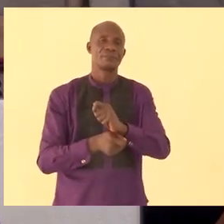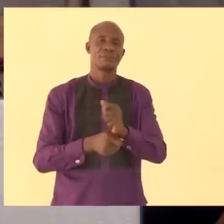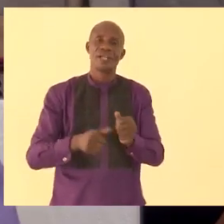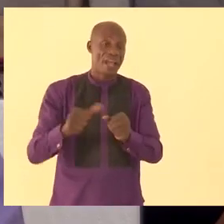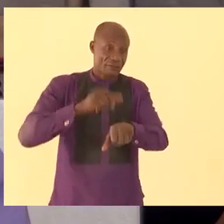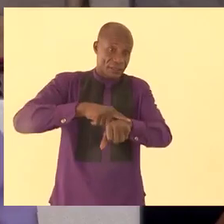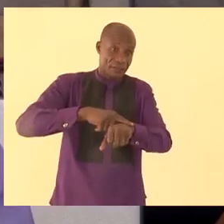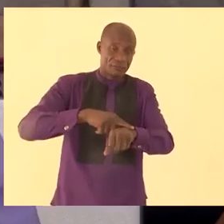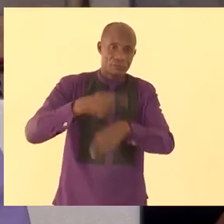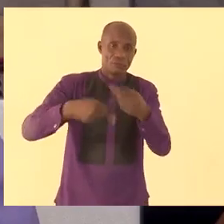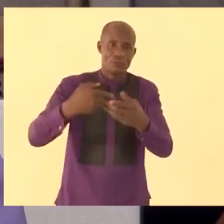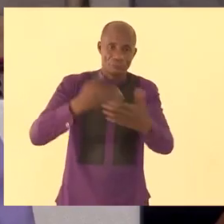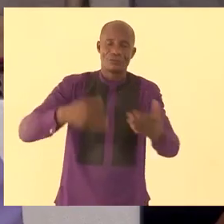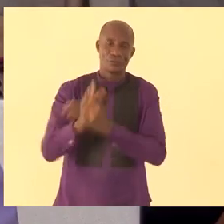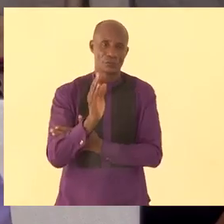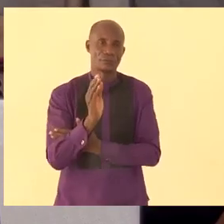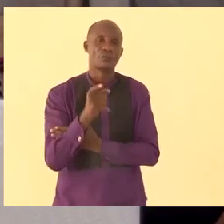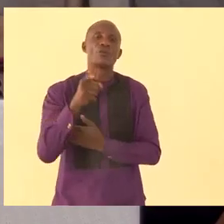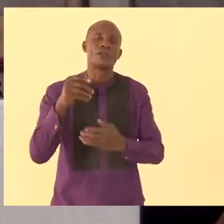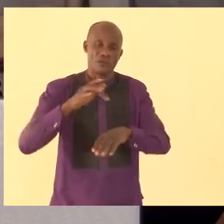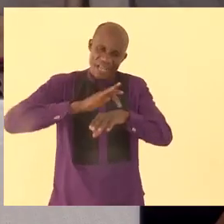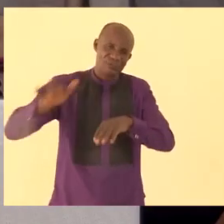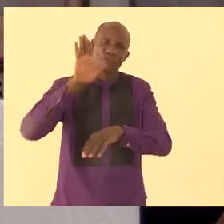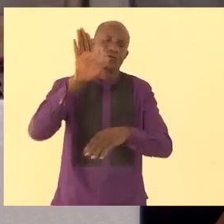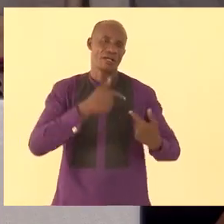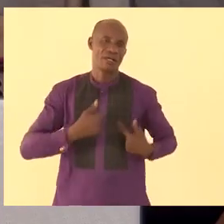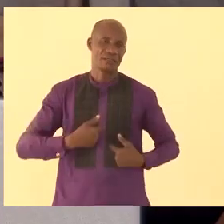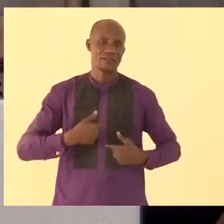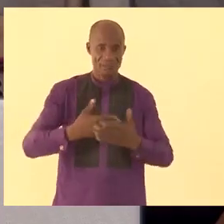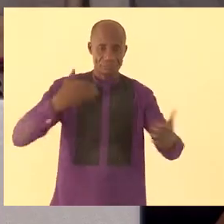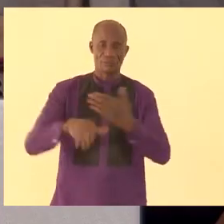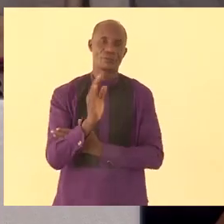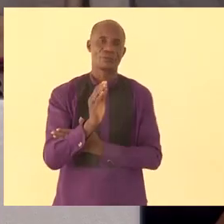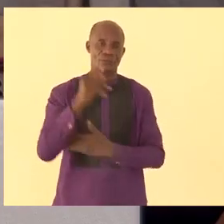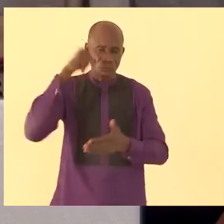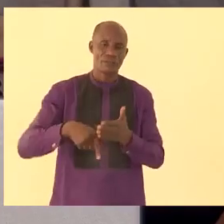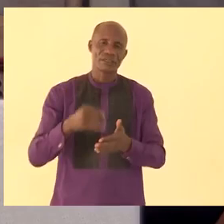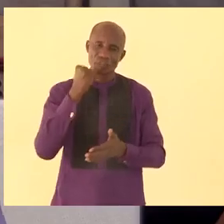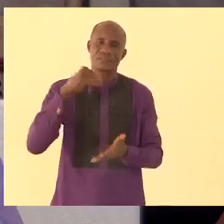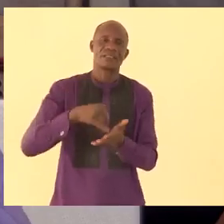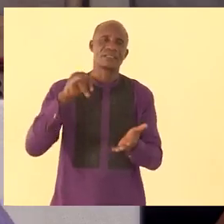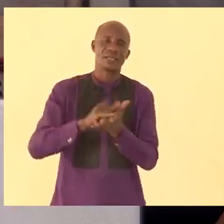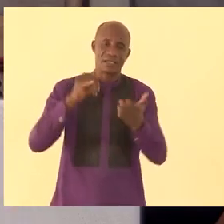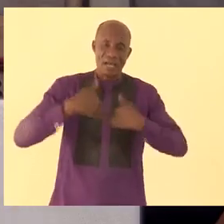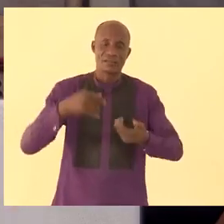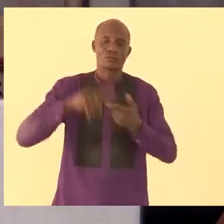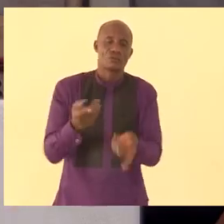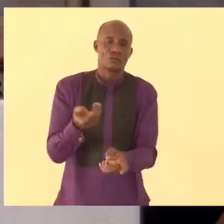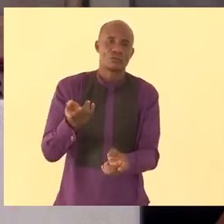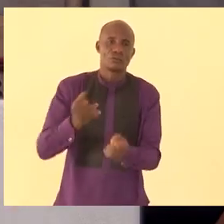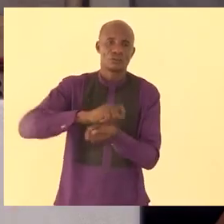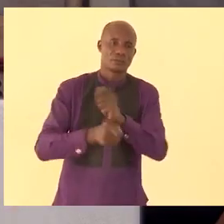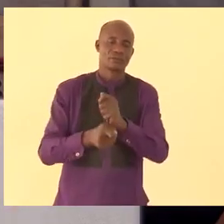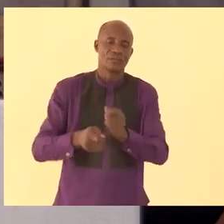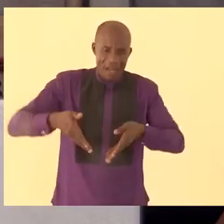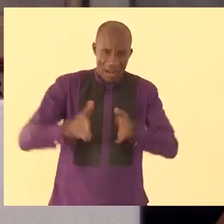each time you go before God, you have to consider, you have to empty your heart before God and think, what is it that has to change? Allow the light